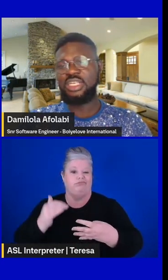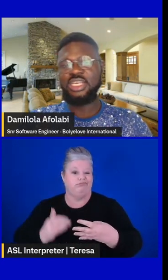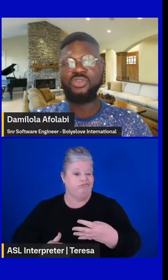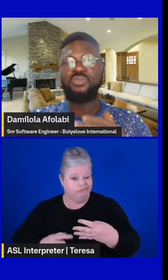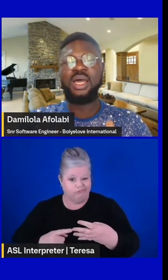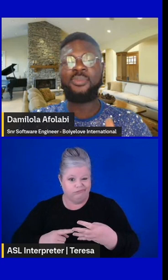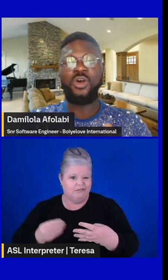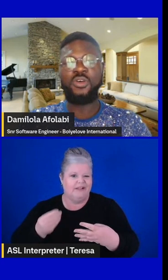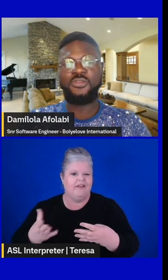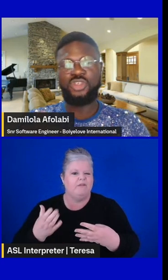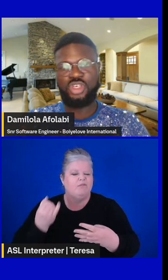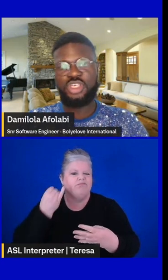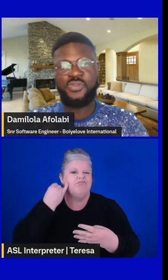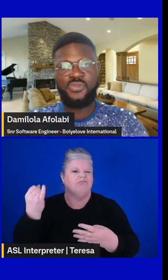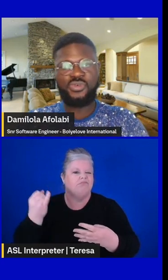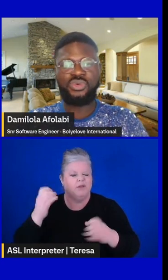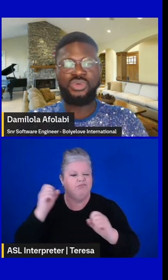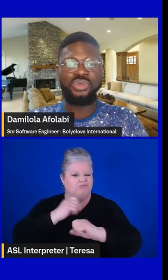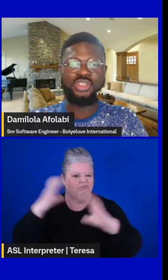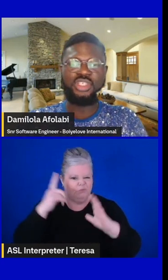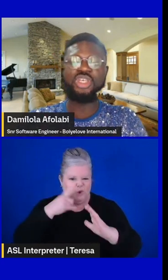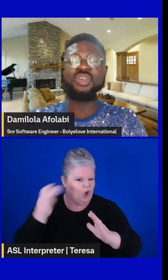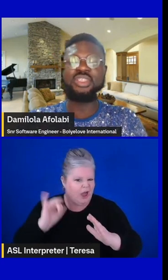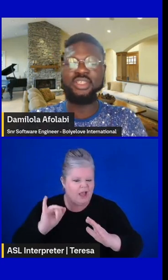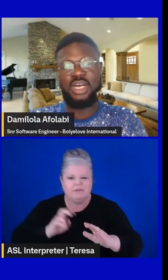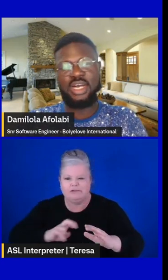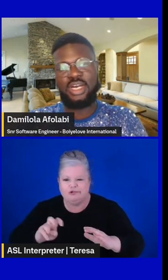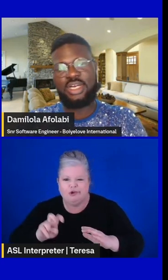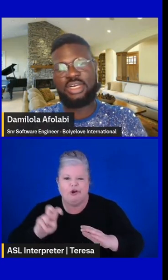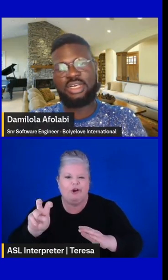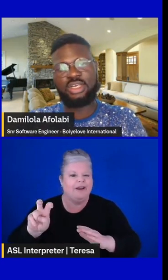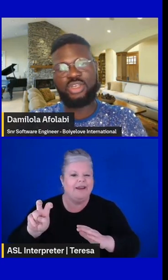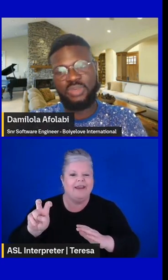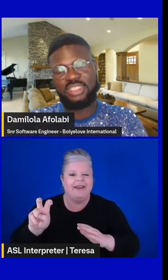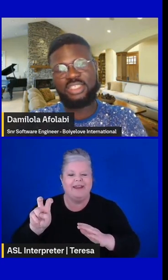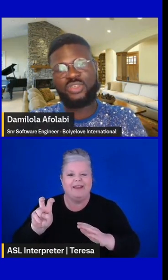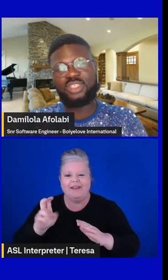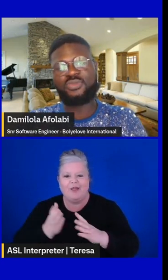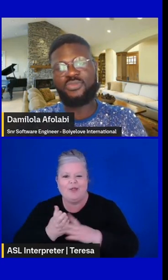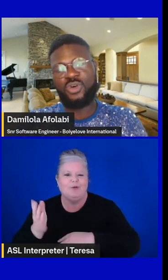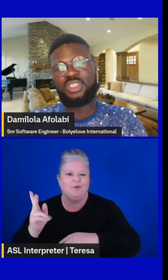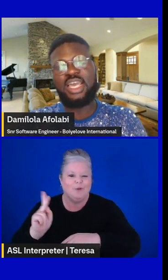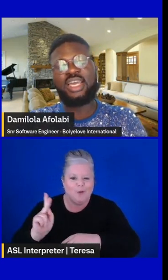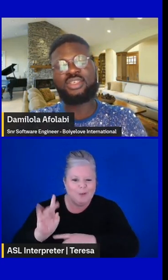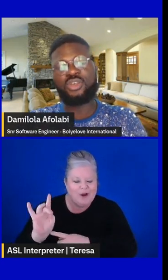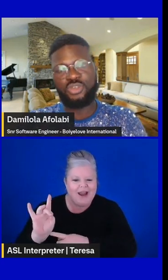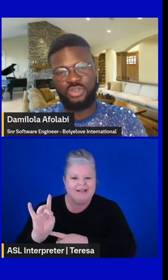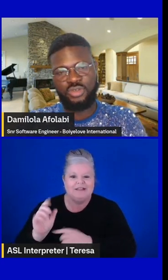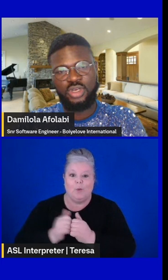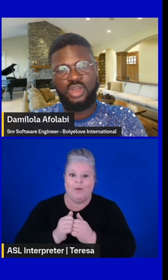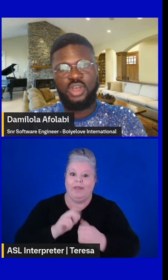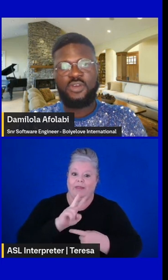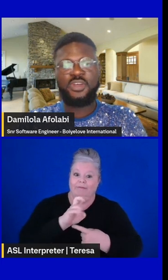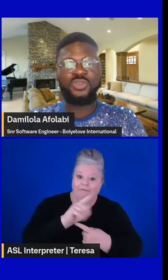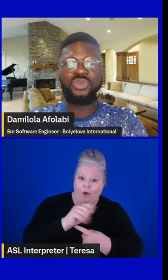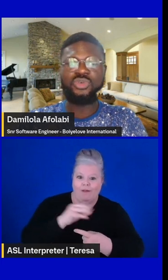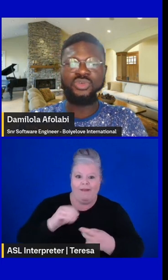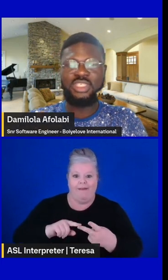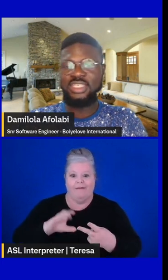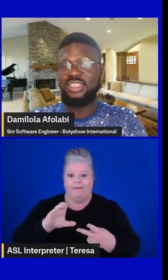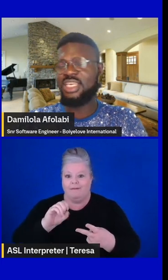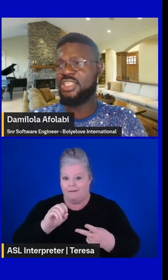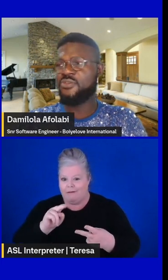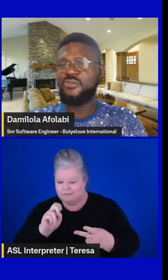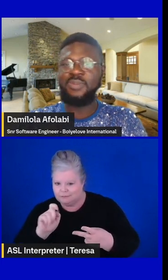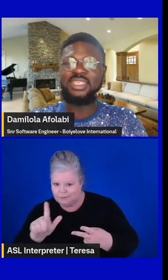you a clear roadmap of the journey through security Kubernetes with Vault and Consul. First, we'll